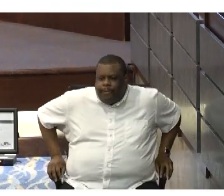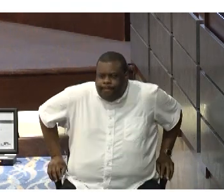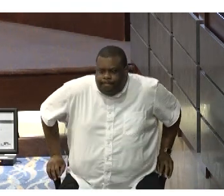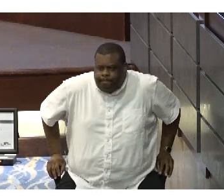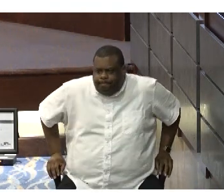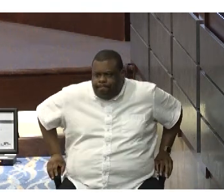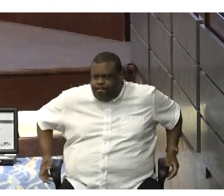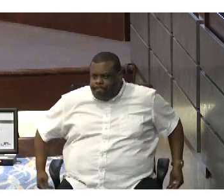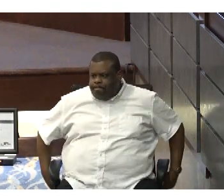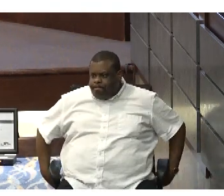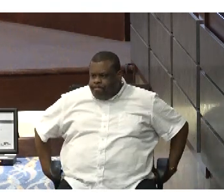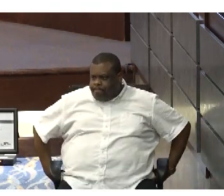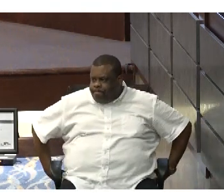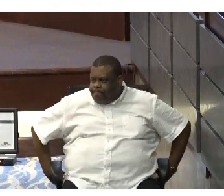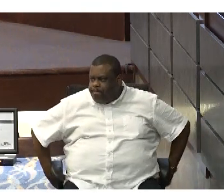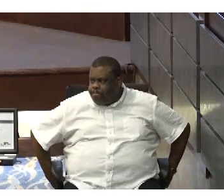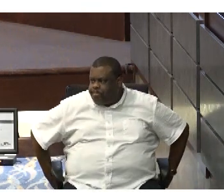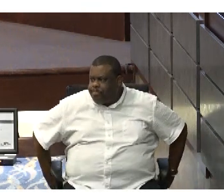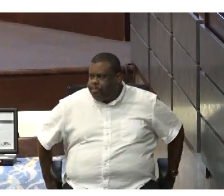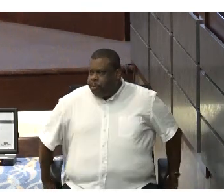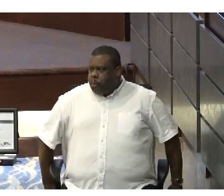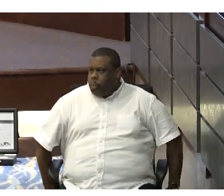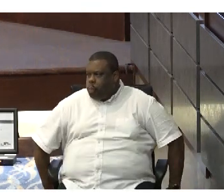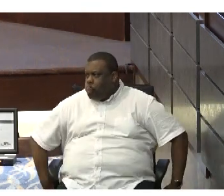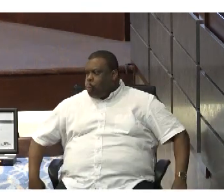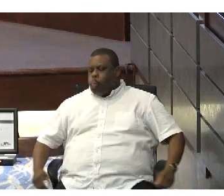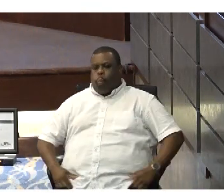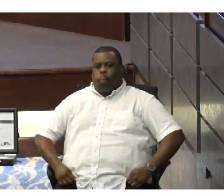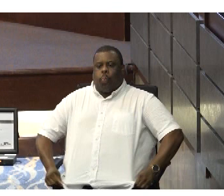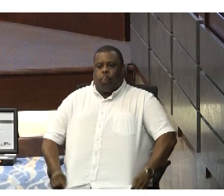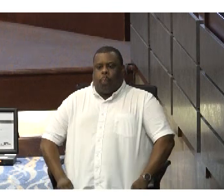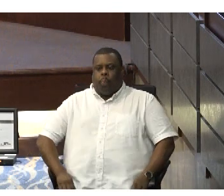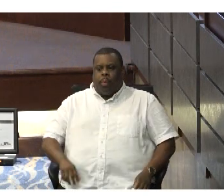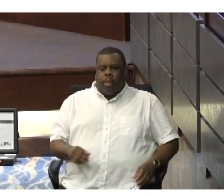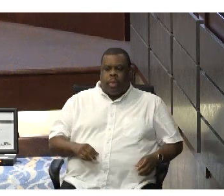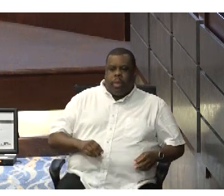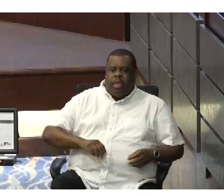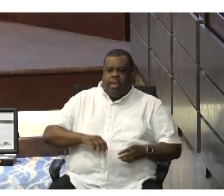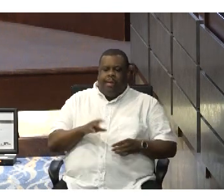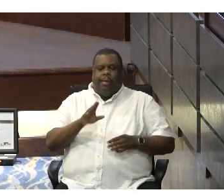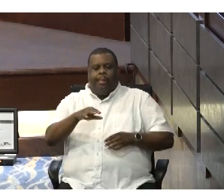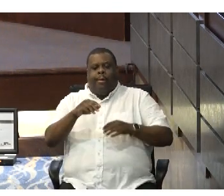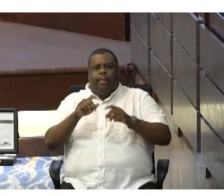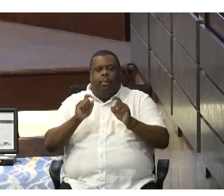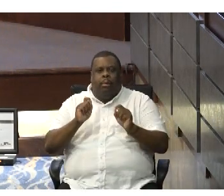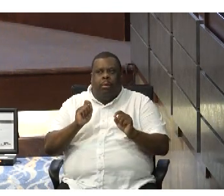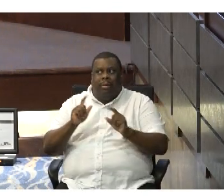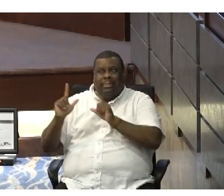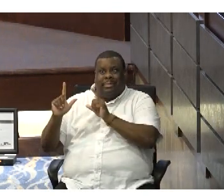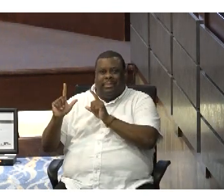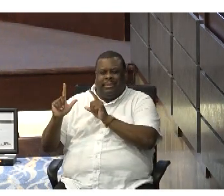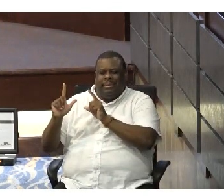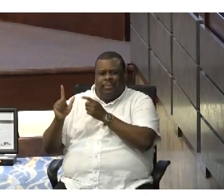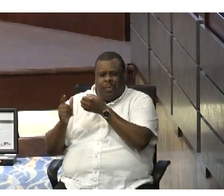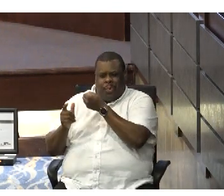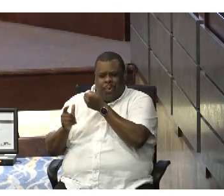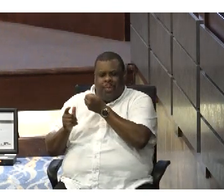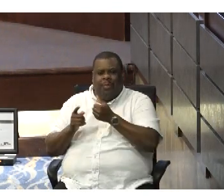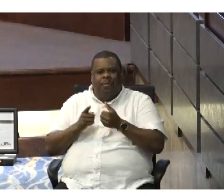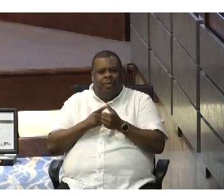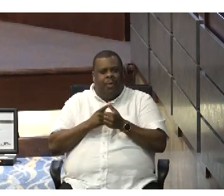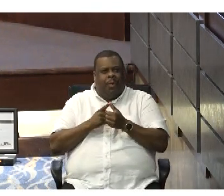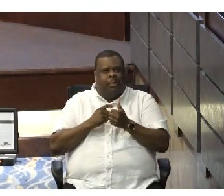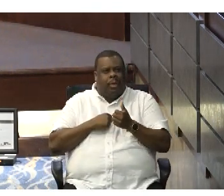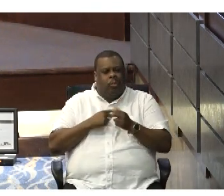Before I proceed on to the next slide, I was just going to say a word about why we are now calling this the